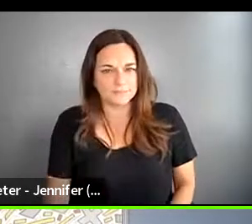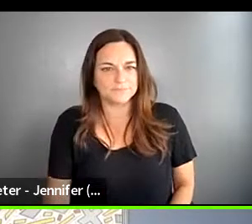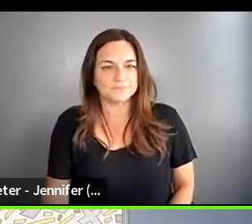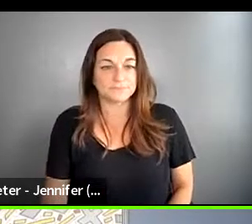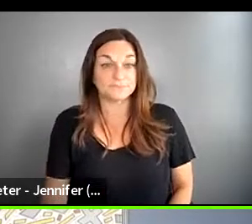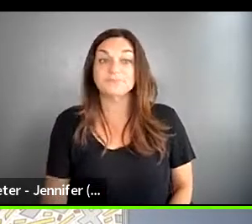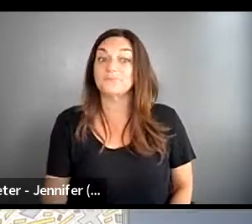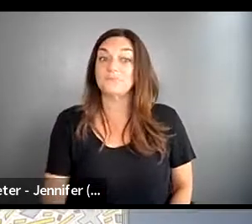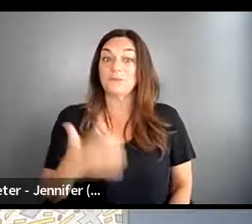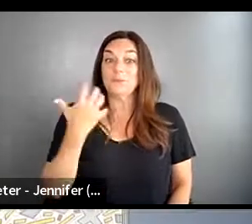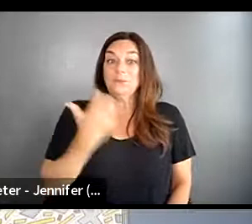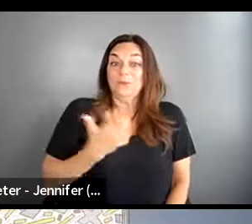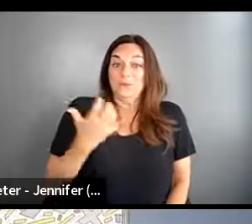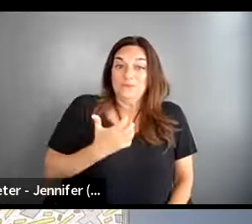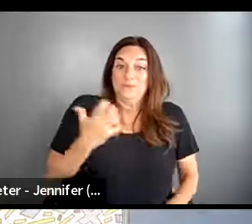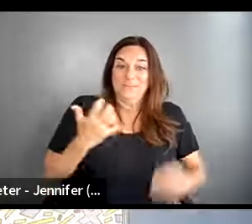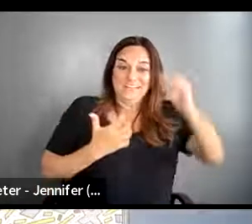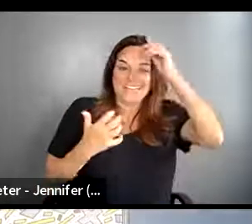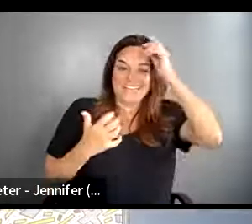Woo.